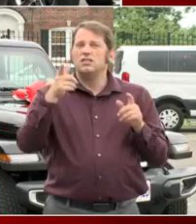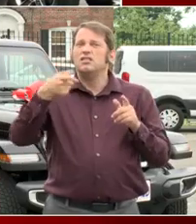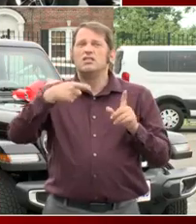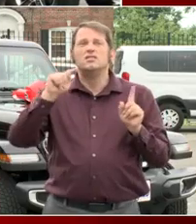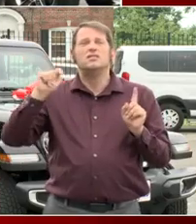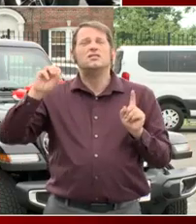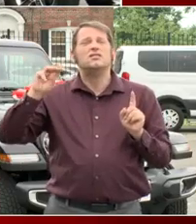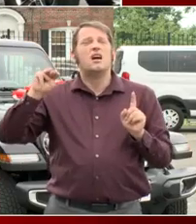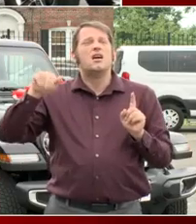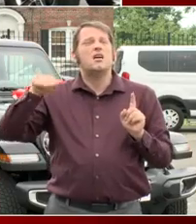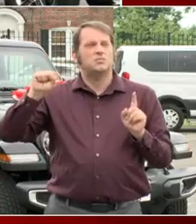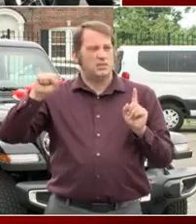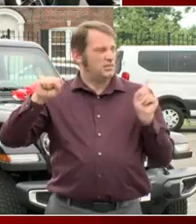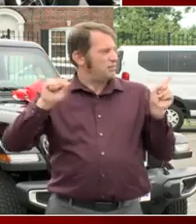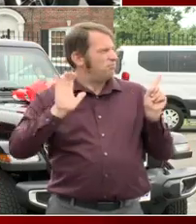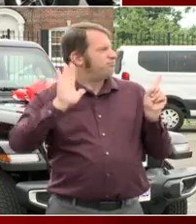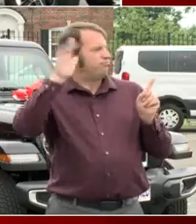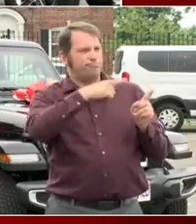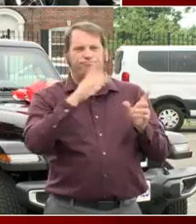everybody, raise your hand, Tomas.